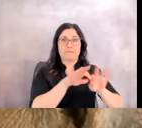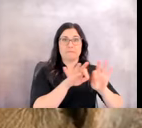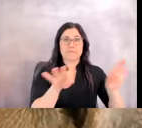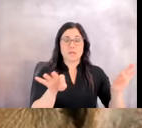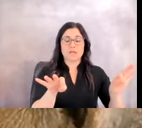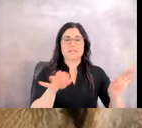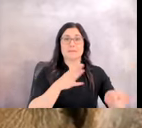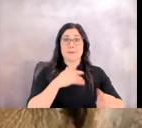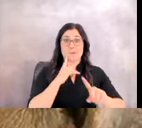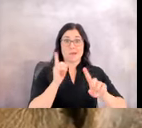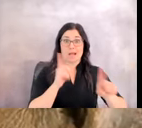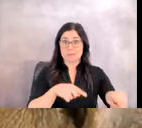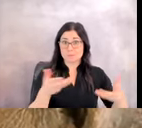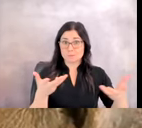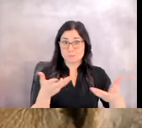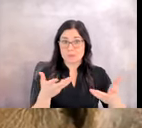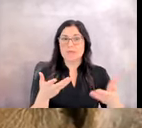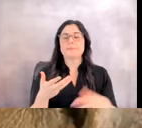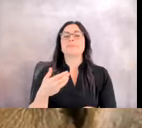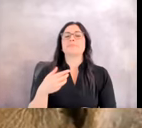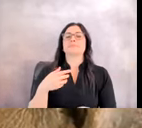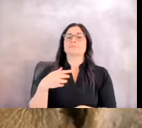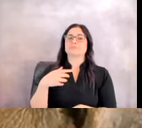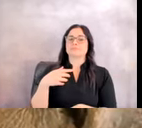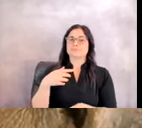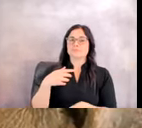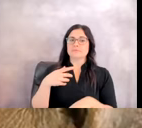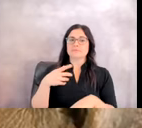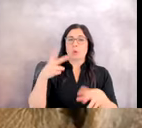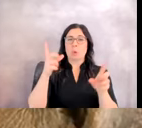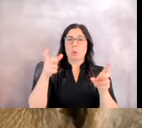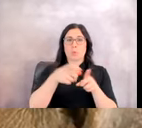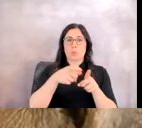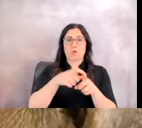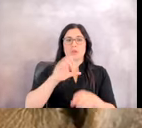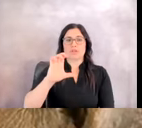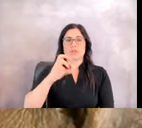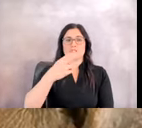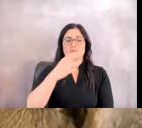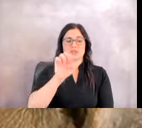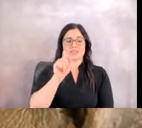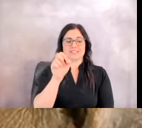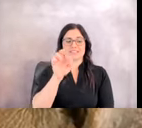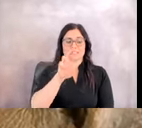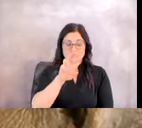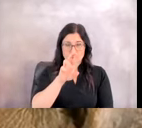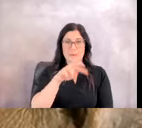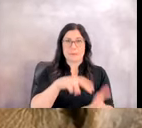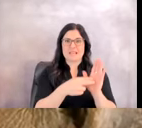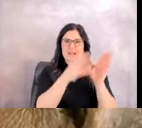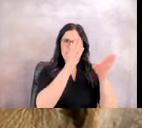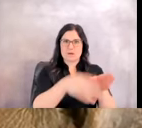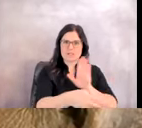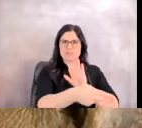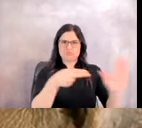my reaction is in using cheater as a noun. So the student is